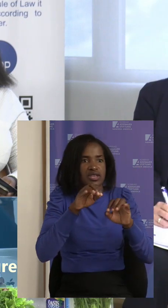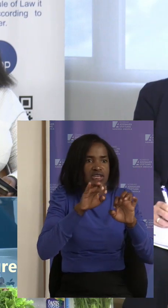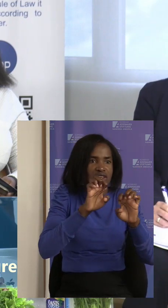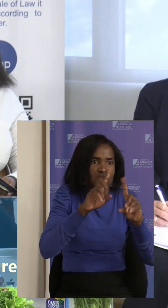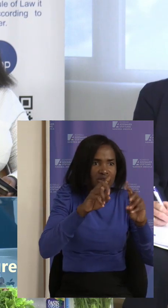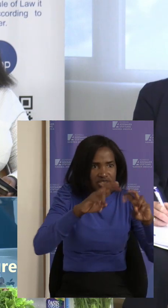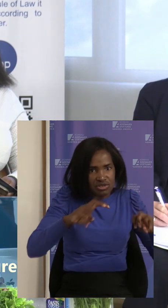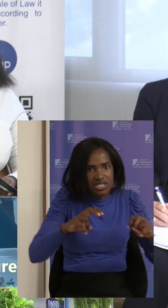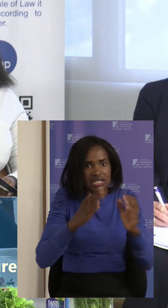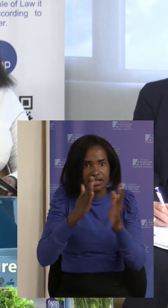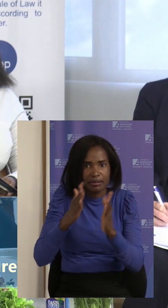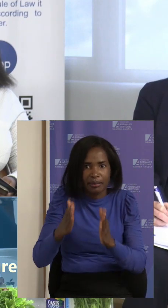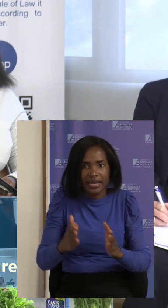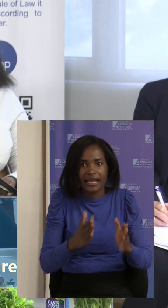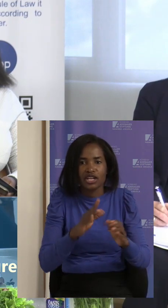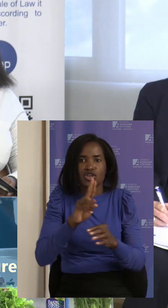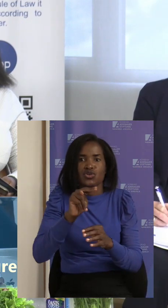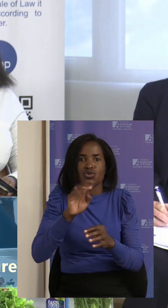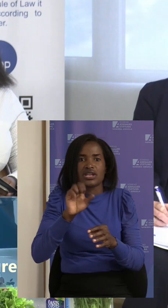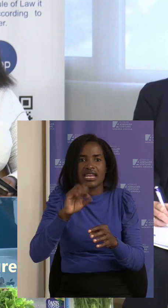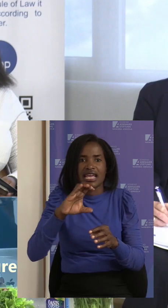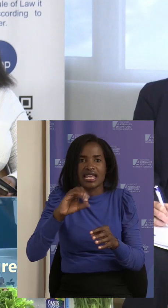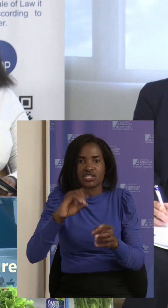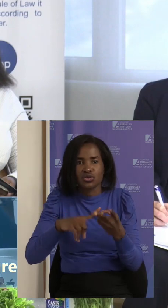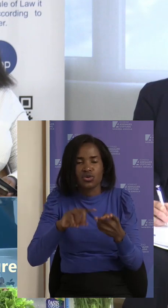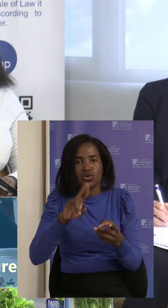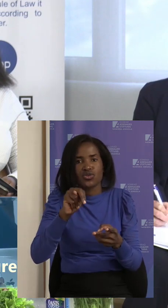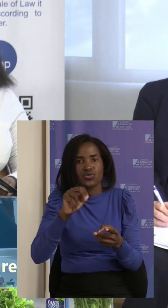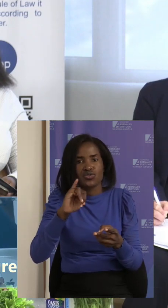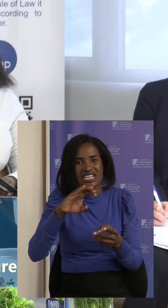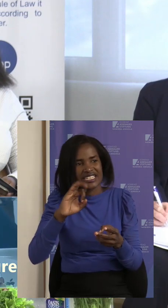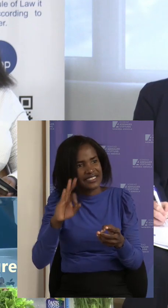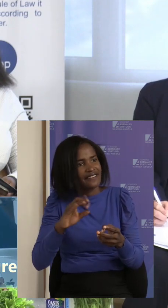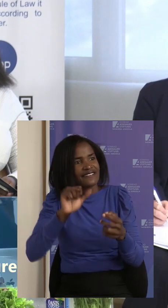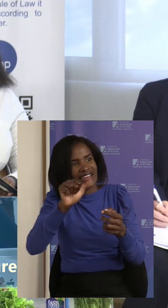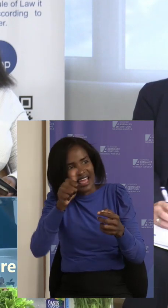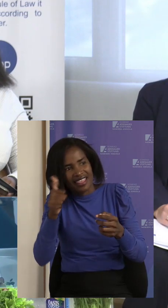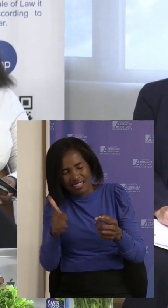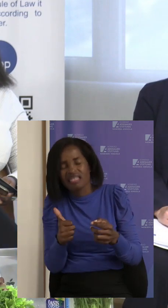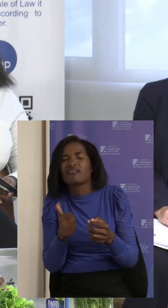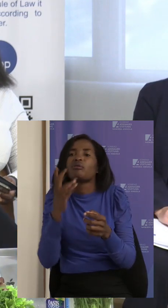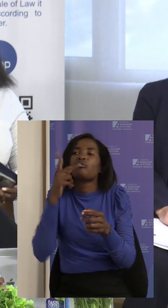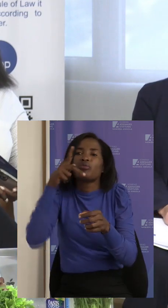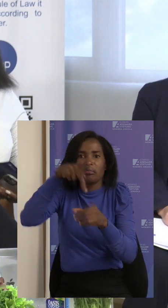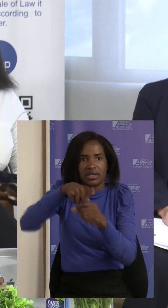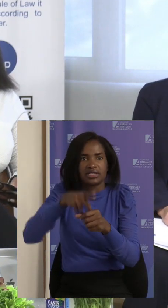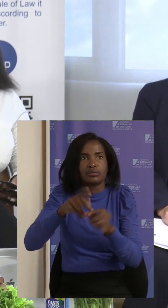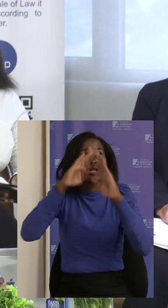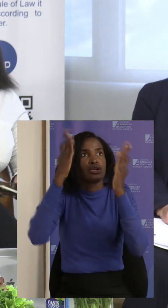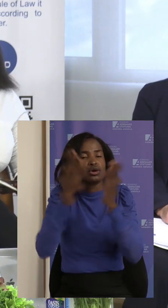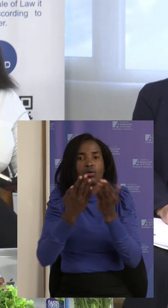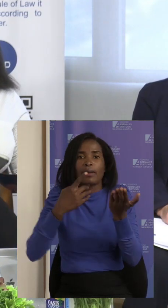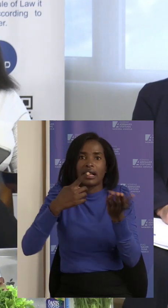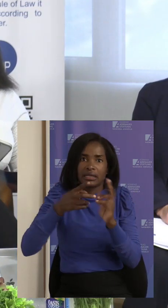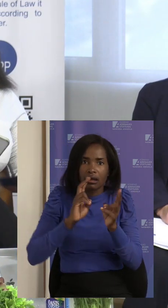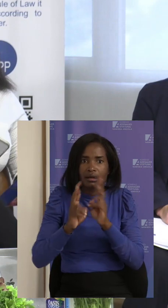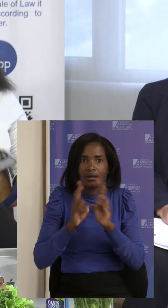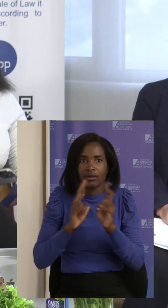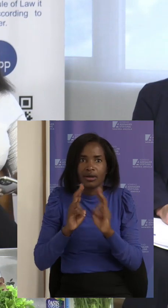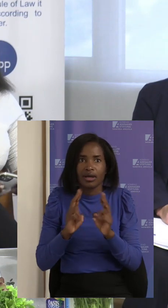planning or UNESCO, UNICEF and others, we do participate in the global dialogue and